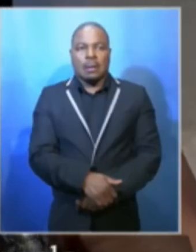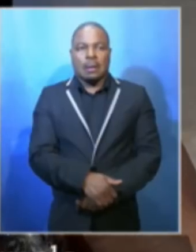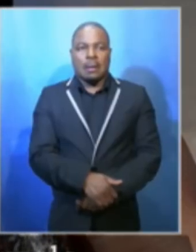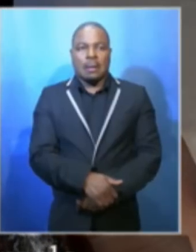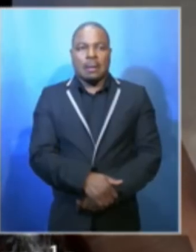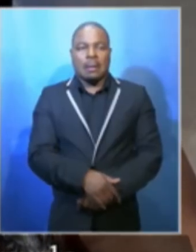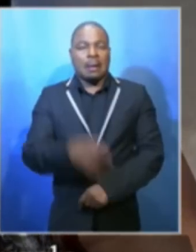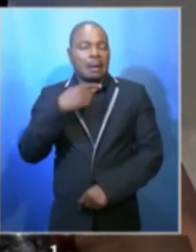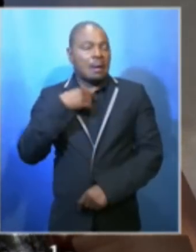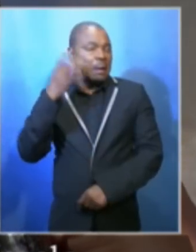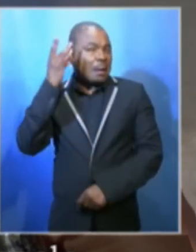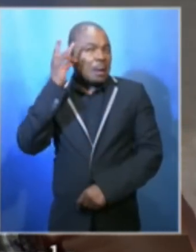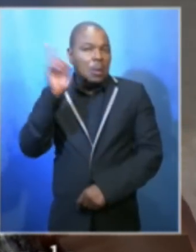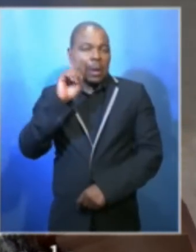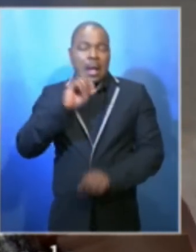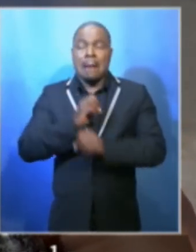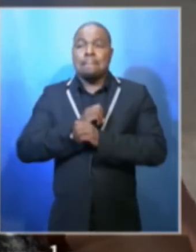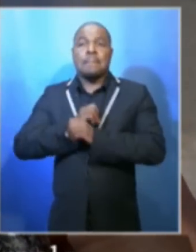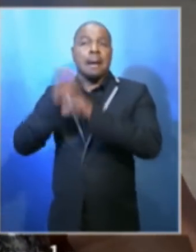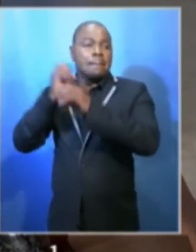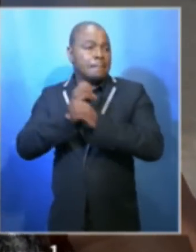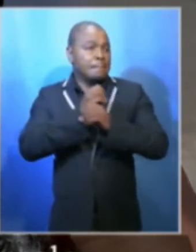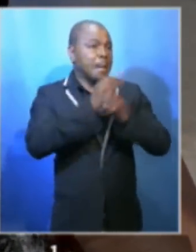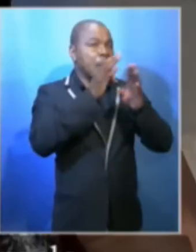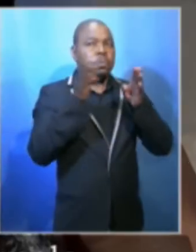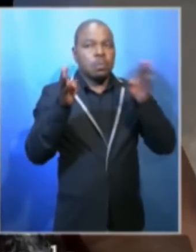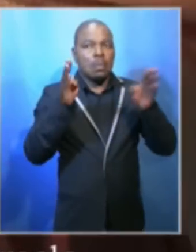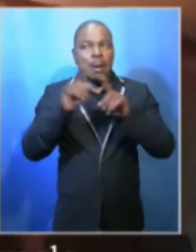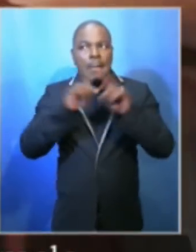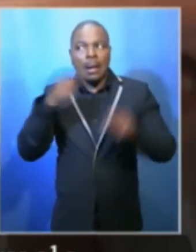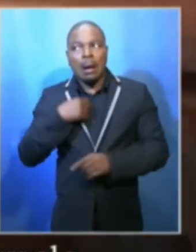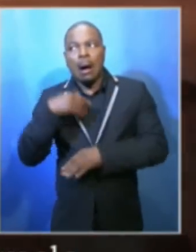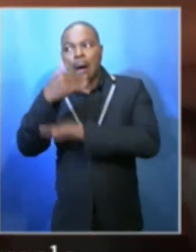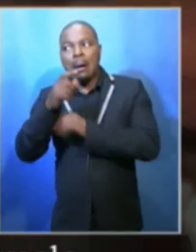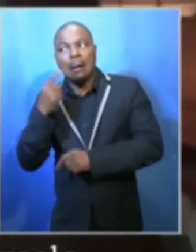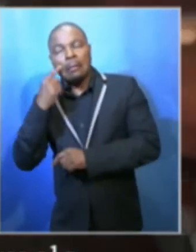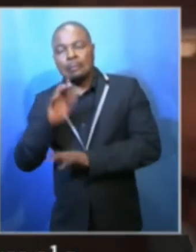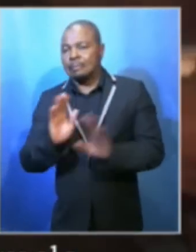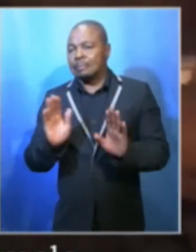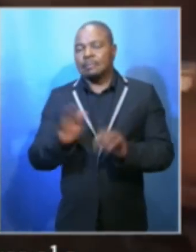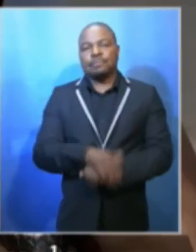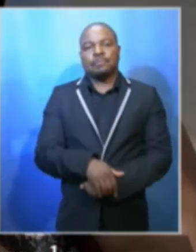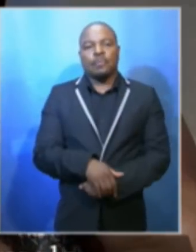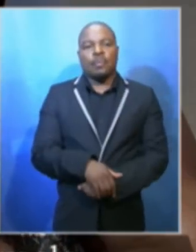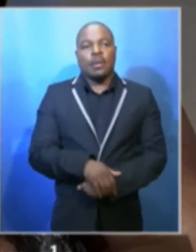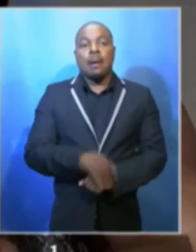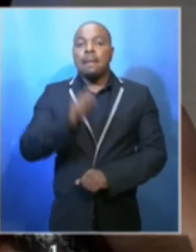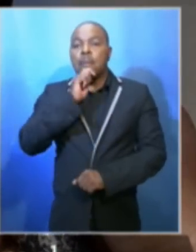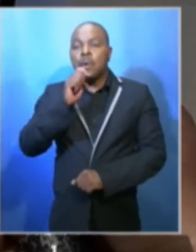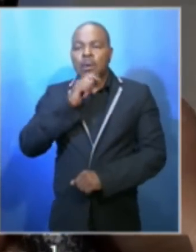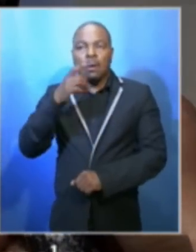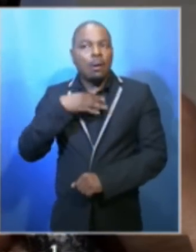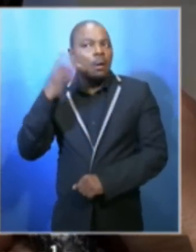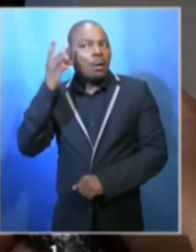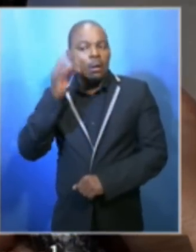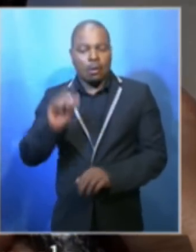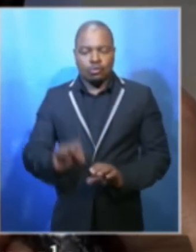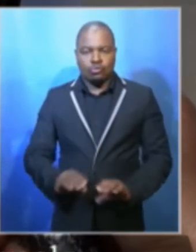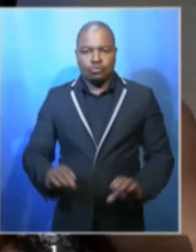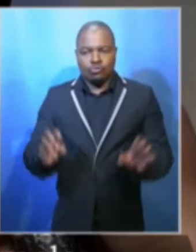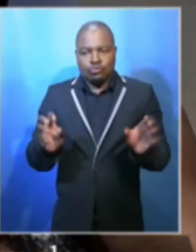I just heard a loud bang, but I wasn't curious to go out and check. So in the morning I heard on the radio that buses have